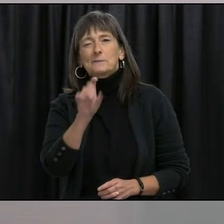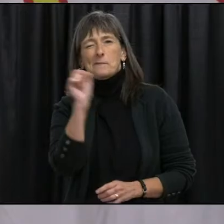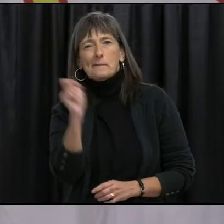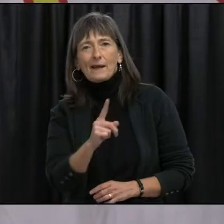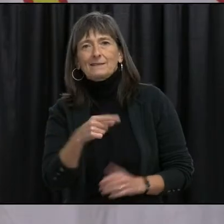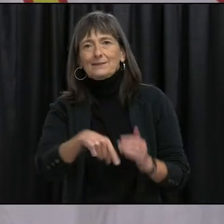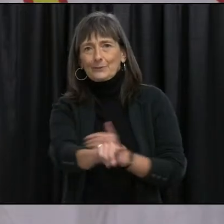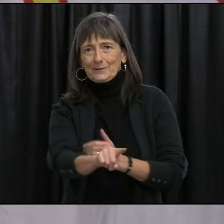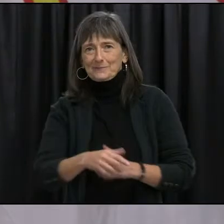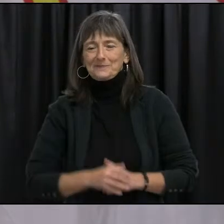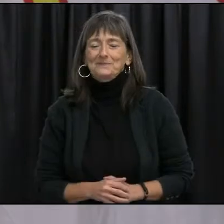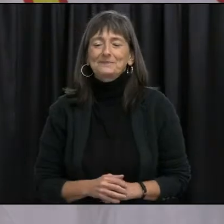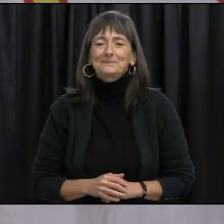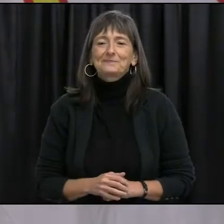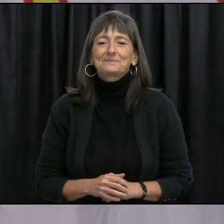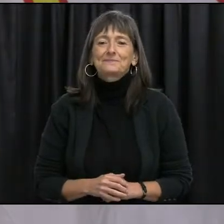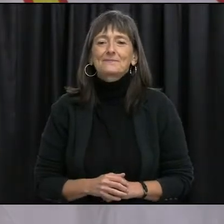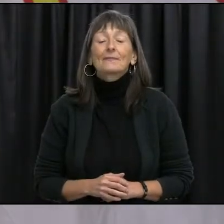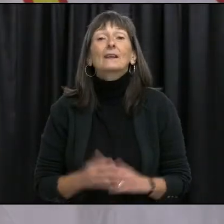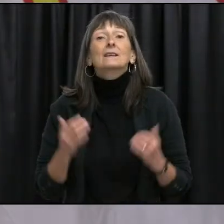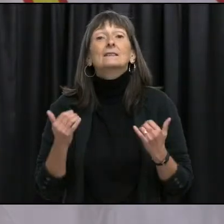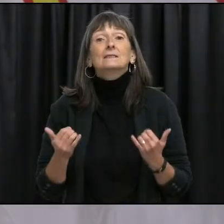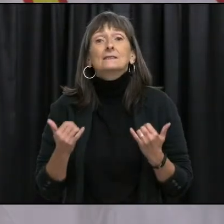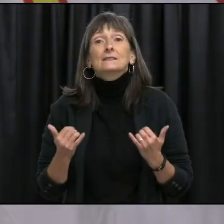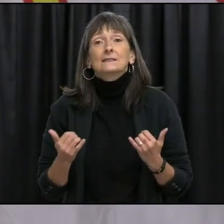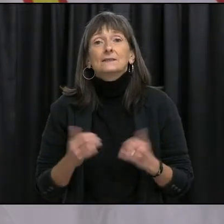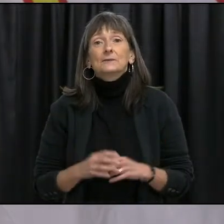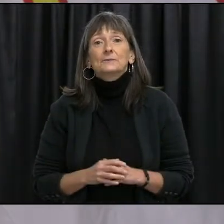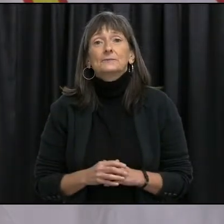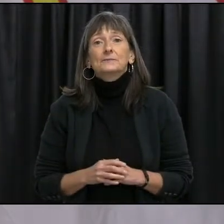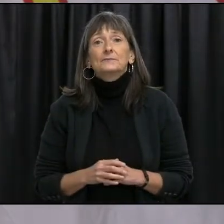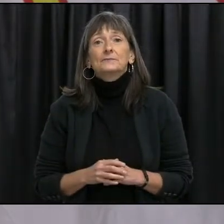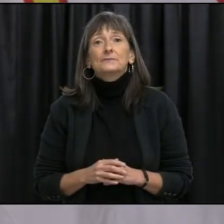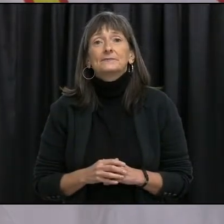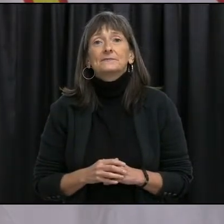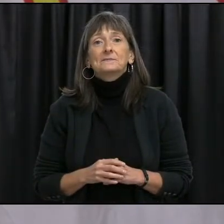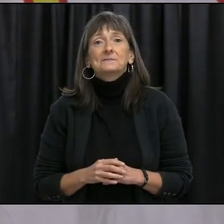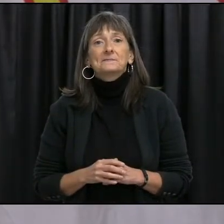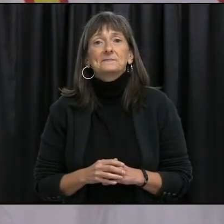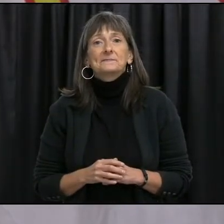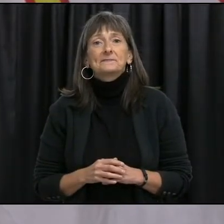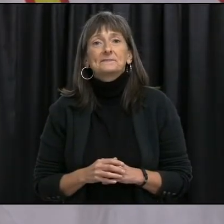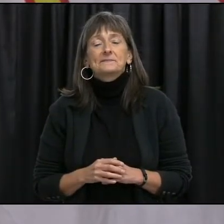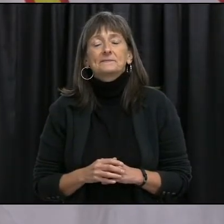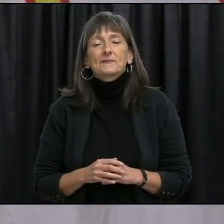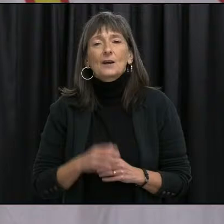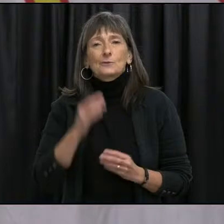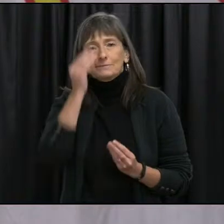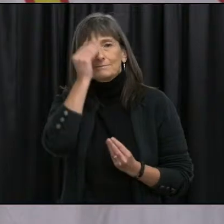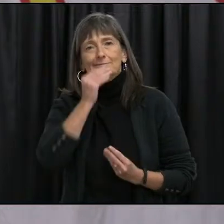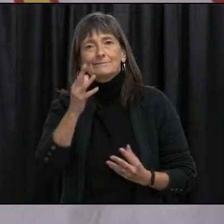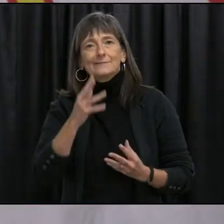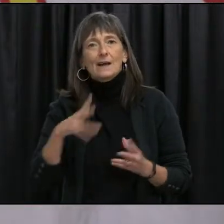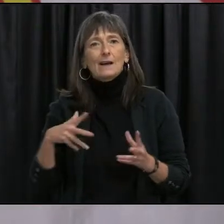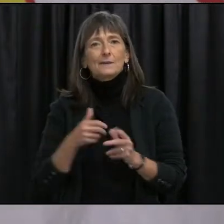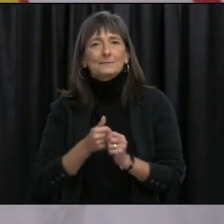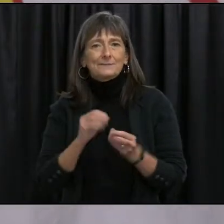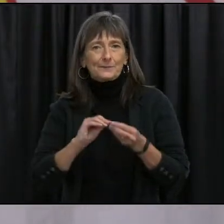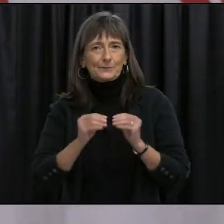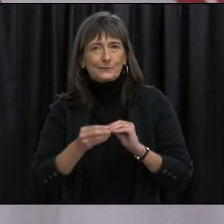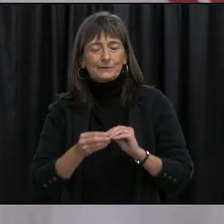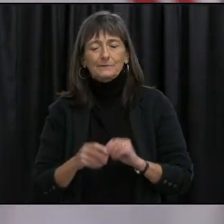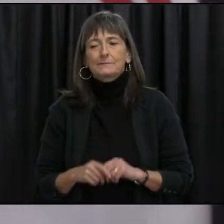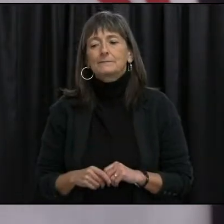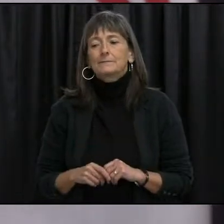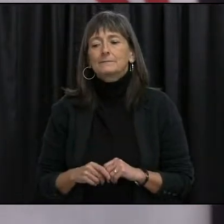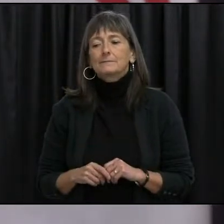week. So today I'll start as is custom by reading out the numbers.